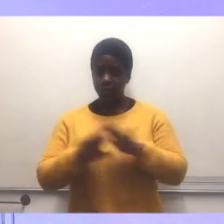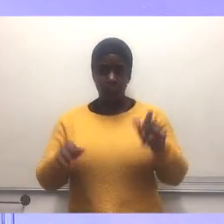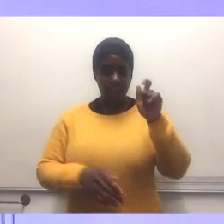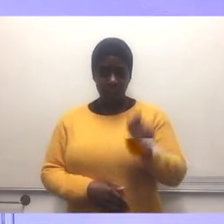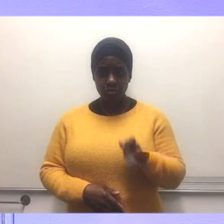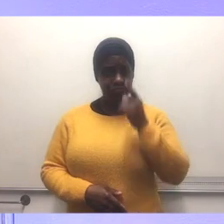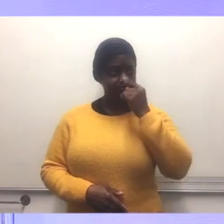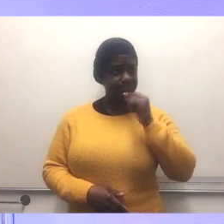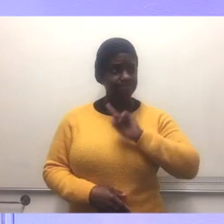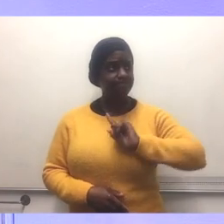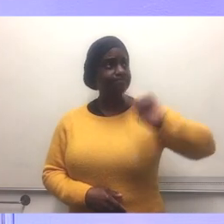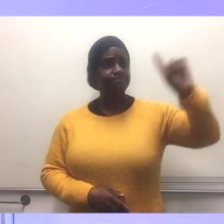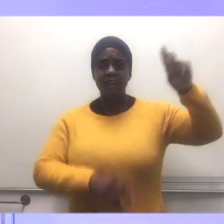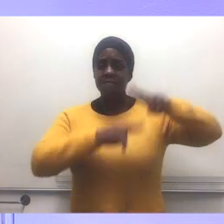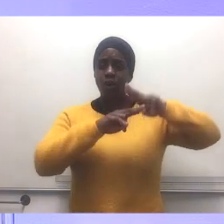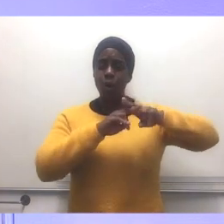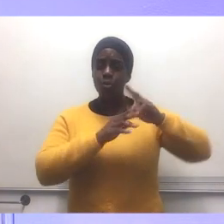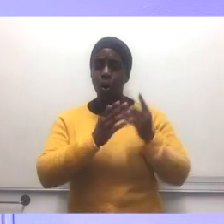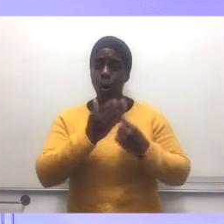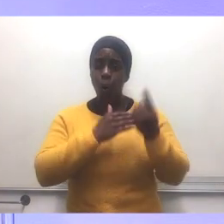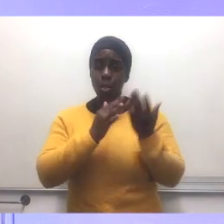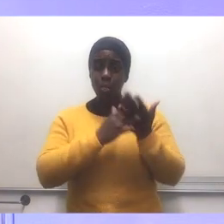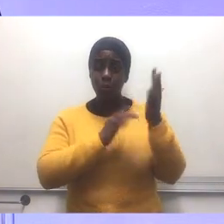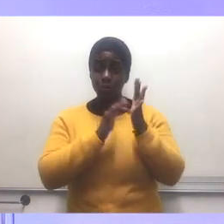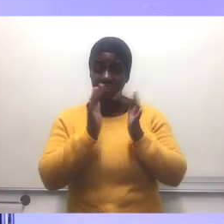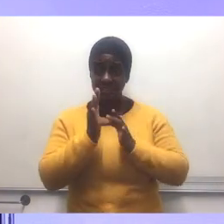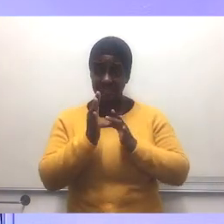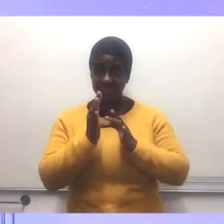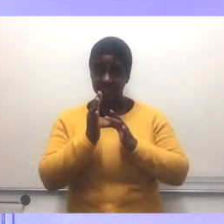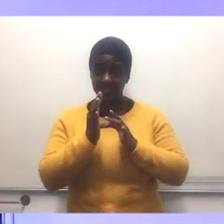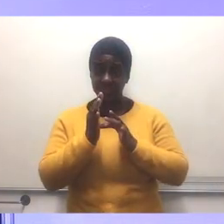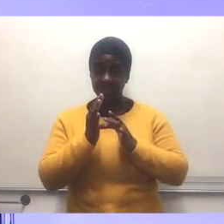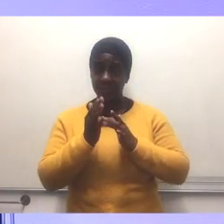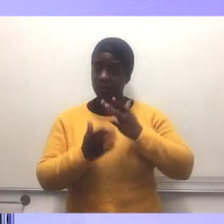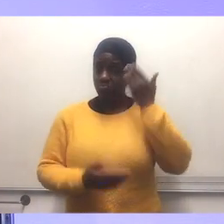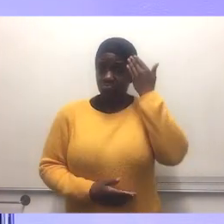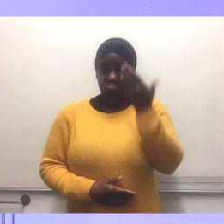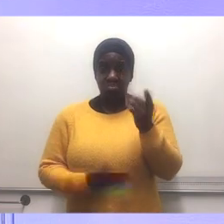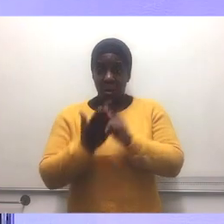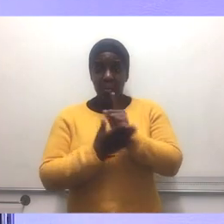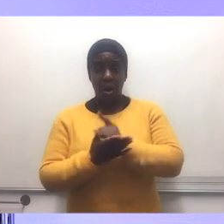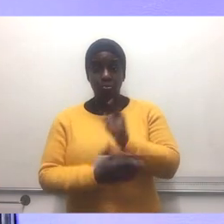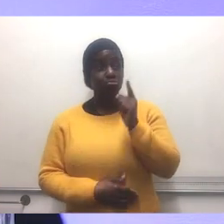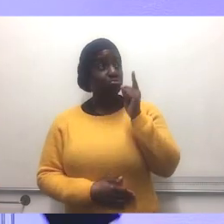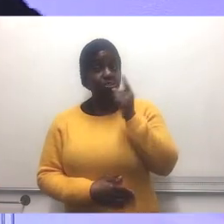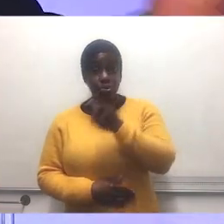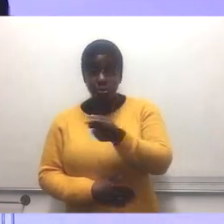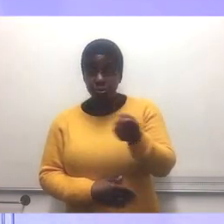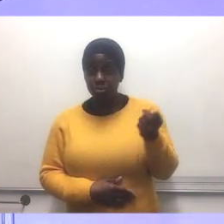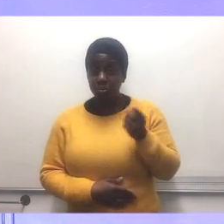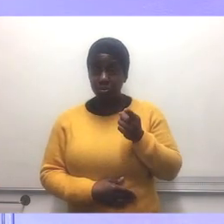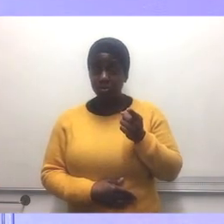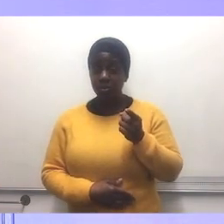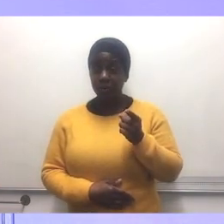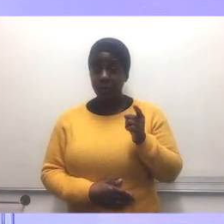can come to the Father except through Jesus. Tonight, I don't know about you, but oh,